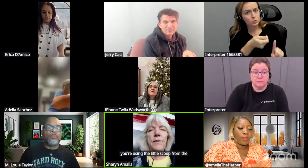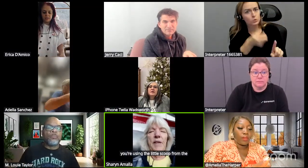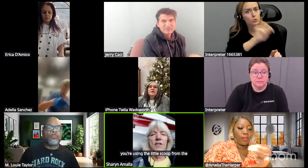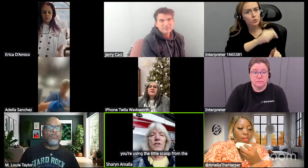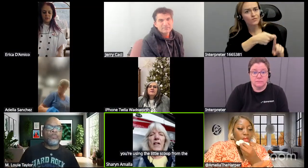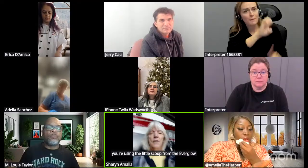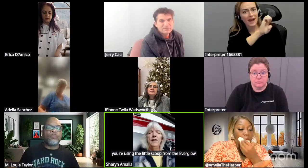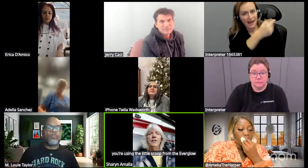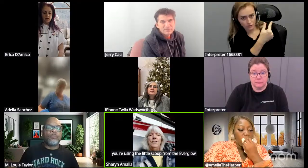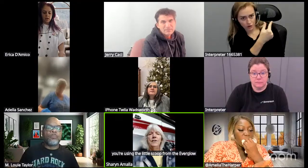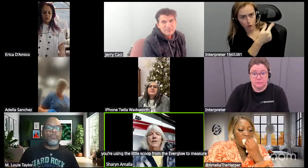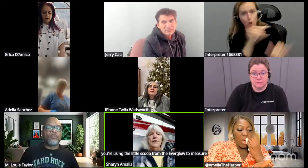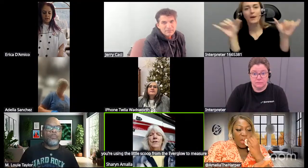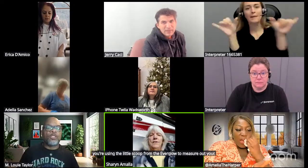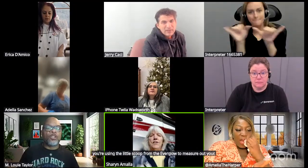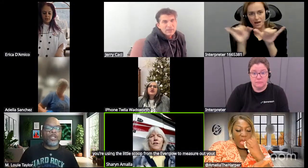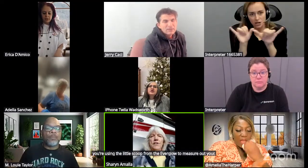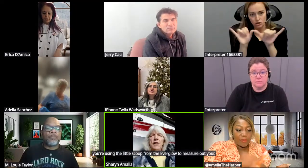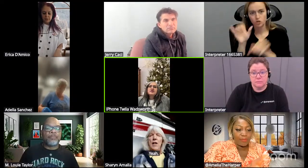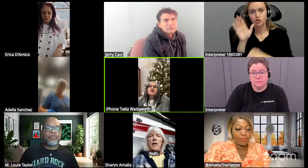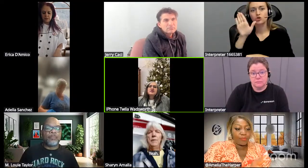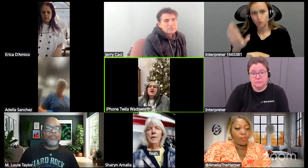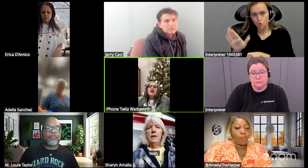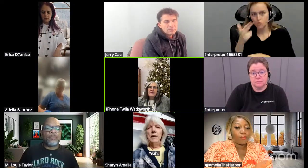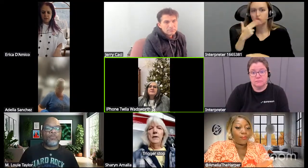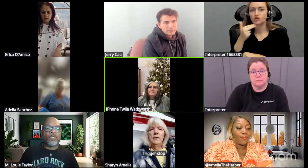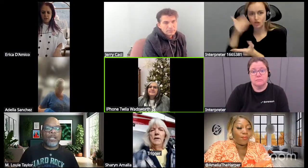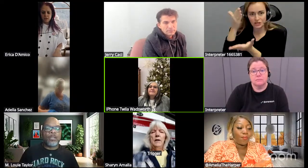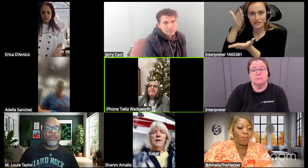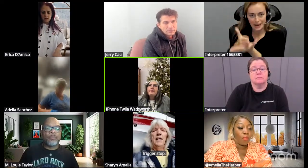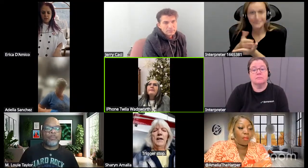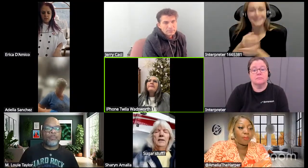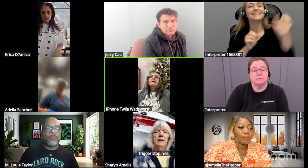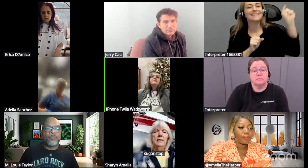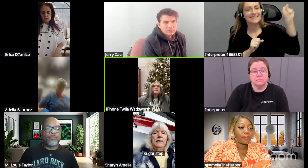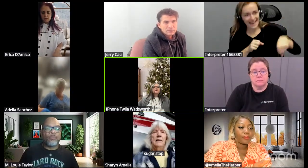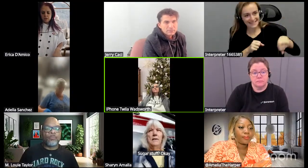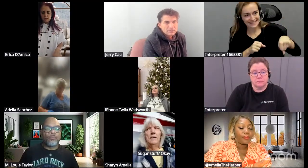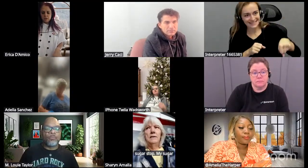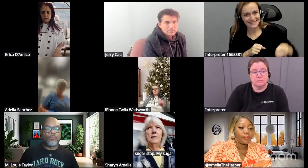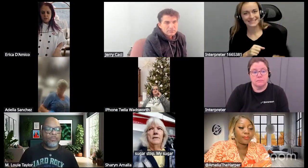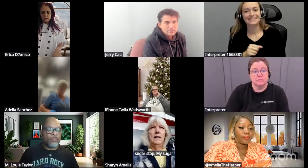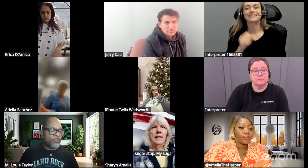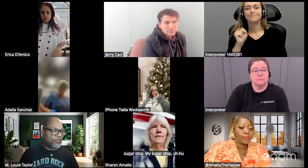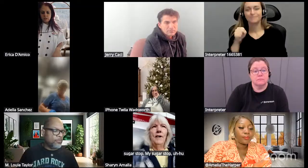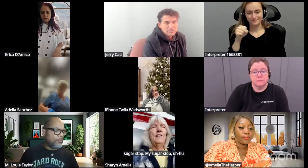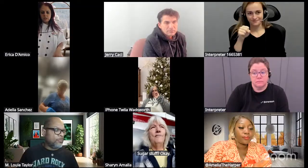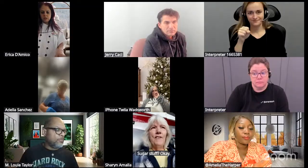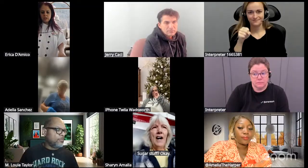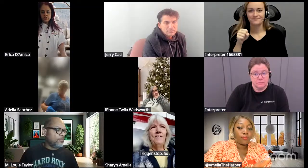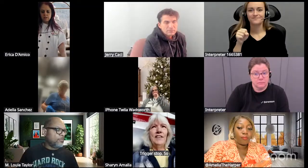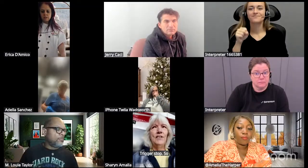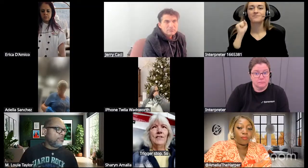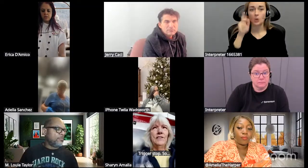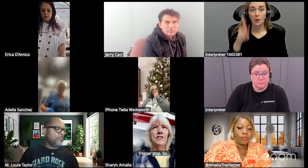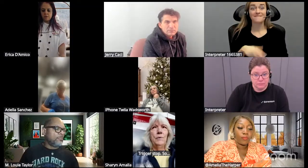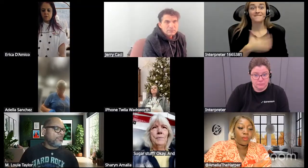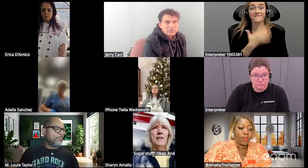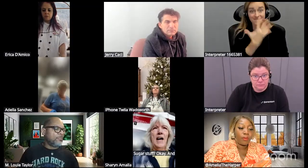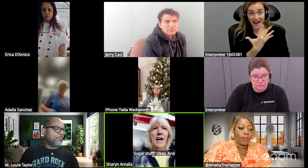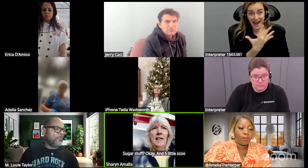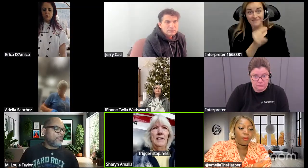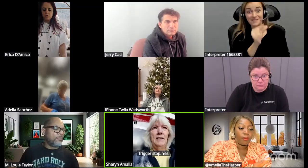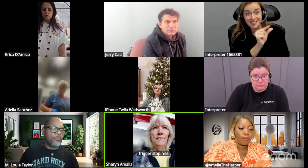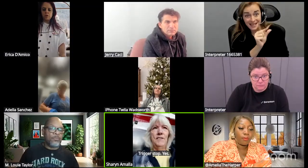Everglow to measure out your Sugar Sugar stop. stop. Yes. My Okay. sugar stop. So And 5 little scoops